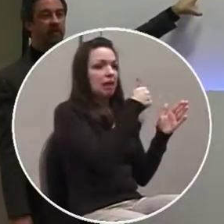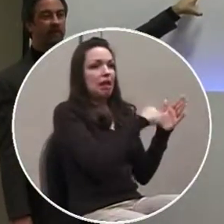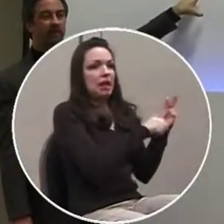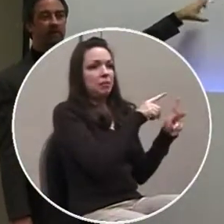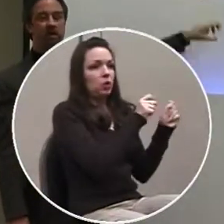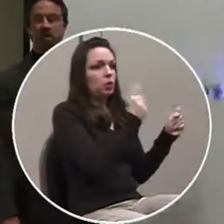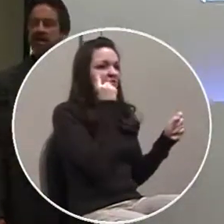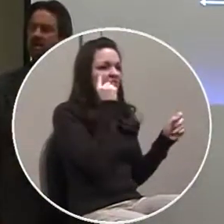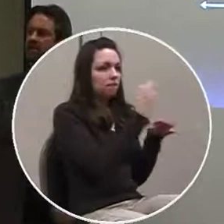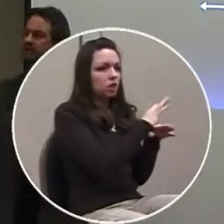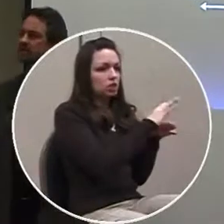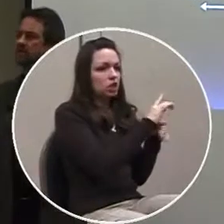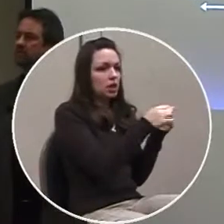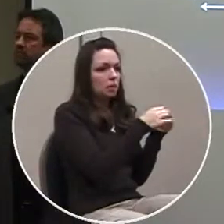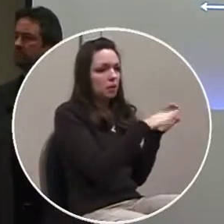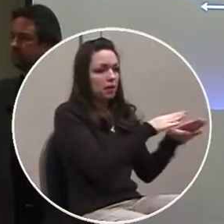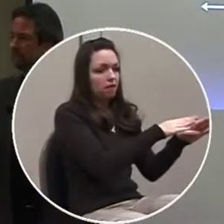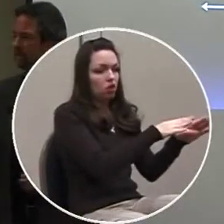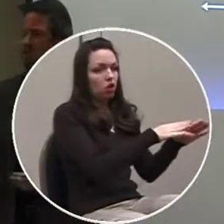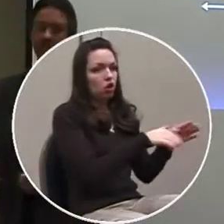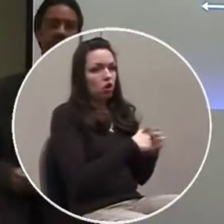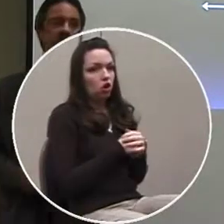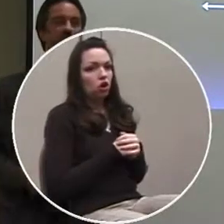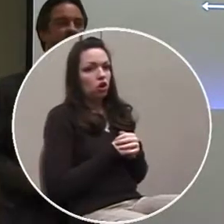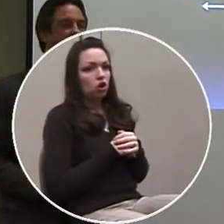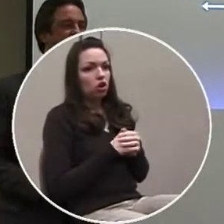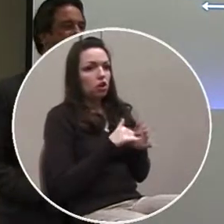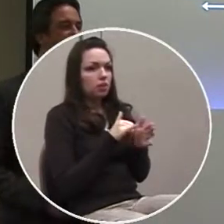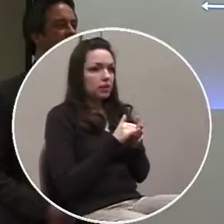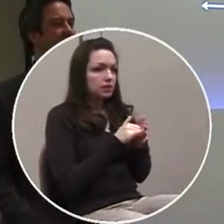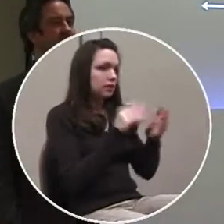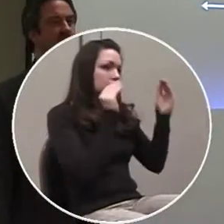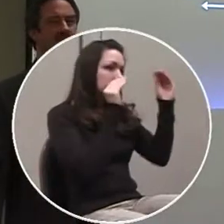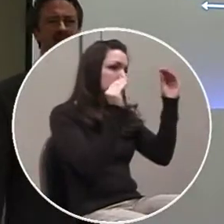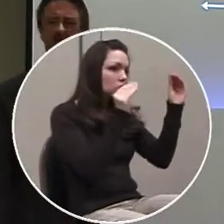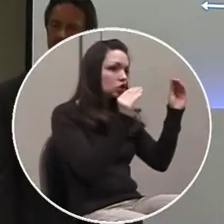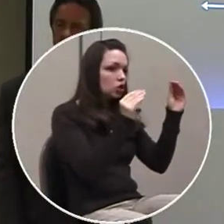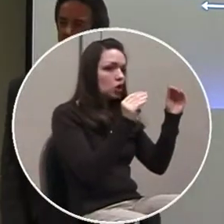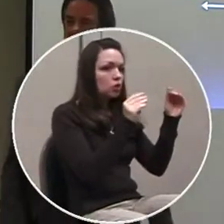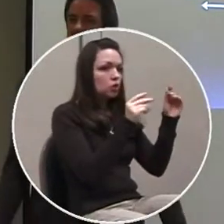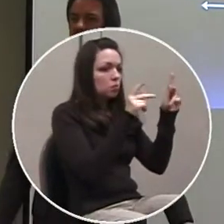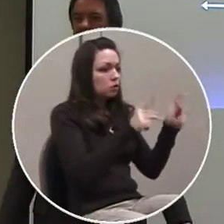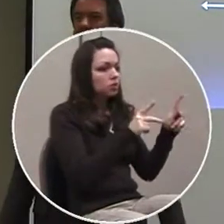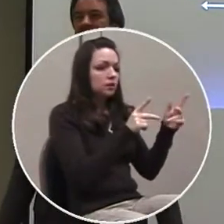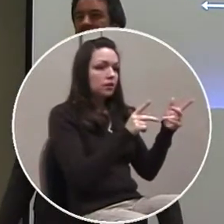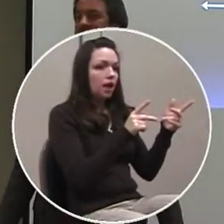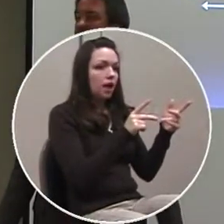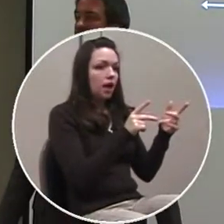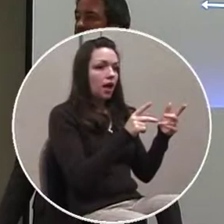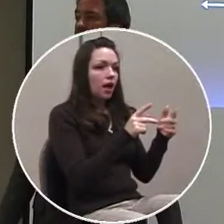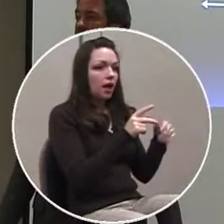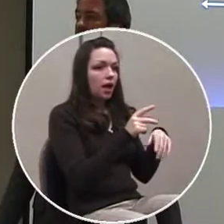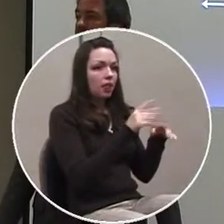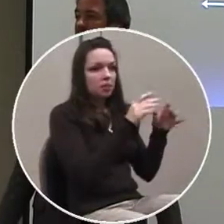about behavior. This is the instructional assistant on the playground who says, why do I think they're doing